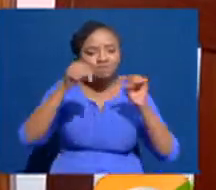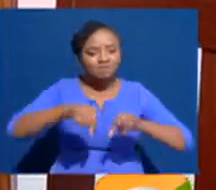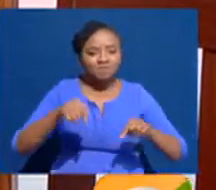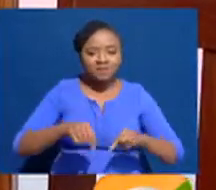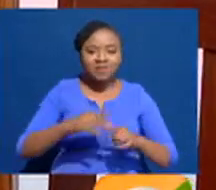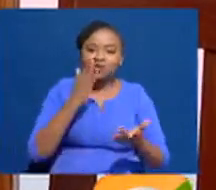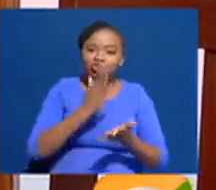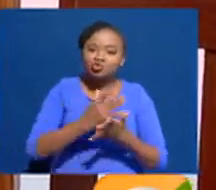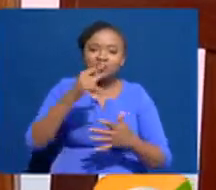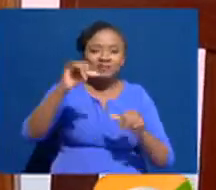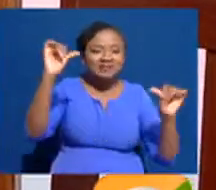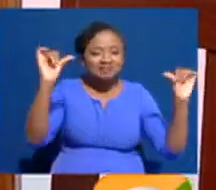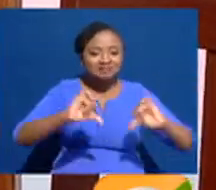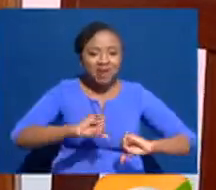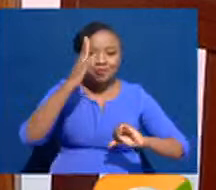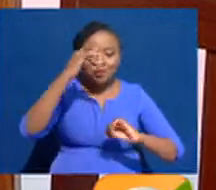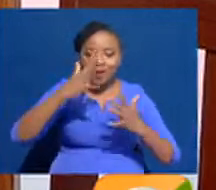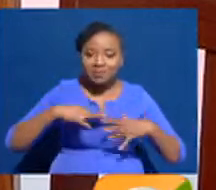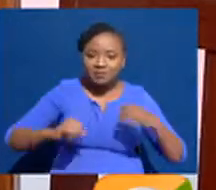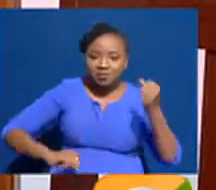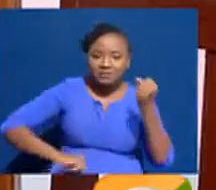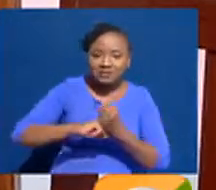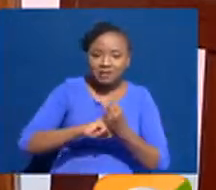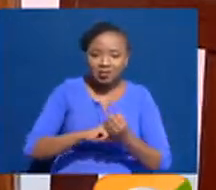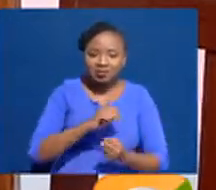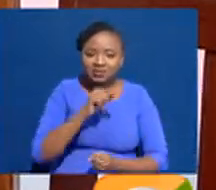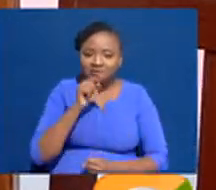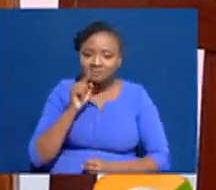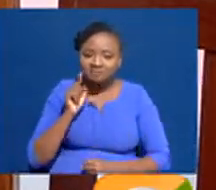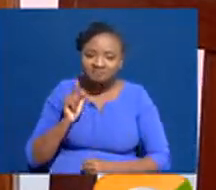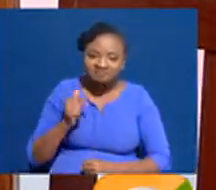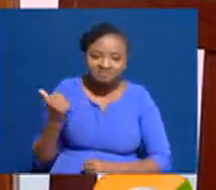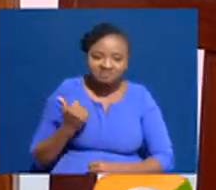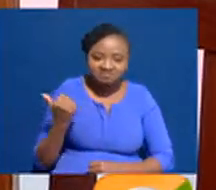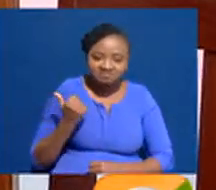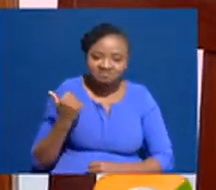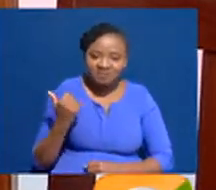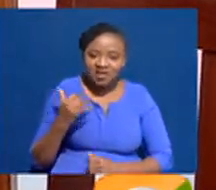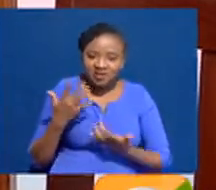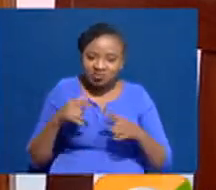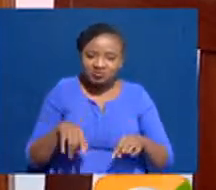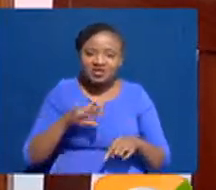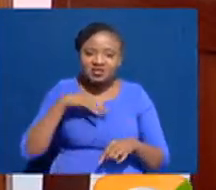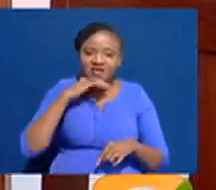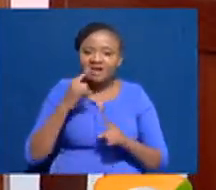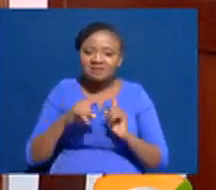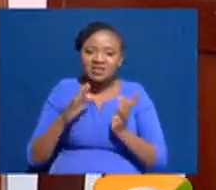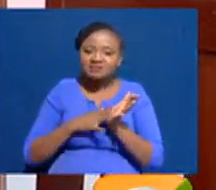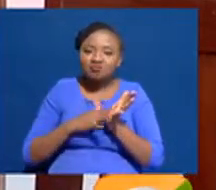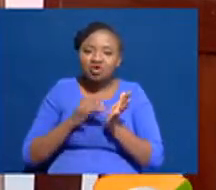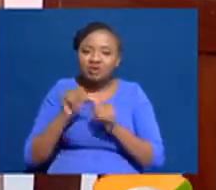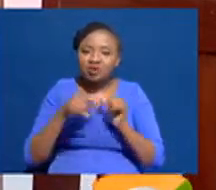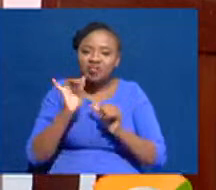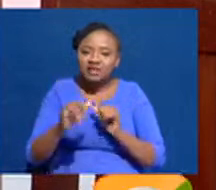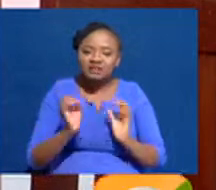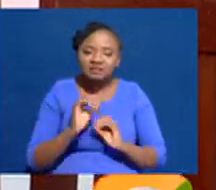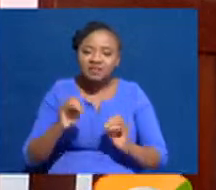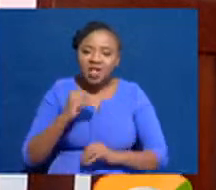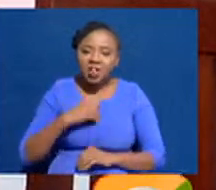supporters of Olekina have lost lives today, and he's not even commenting about it. He's not even sympathetic about it. Give me a